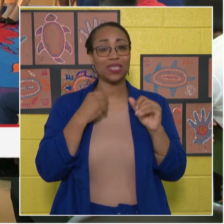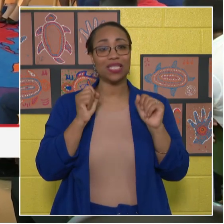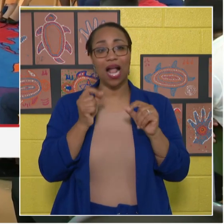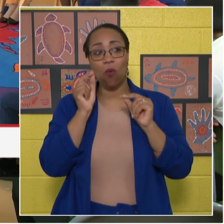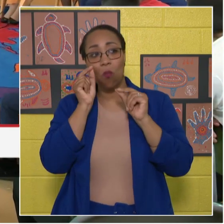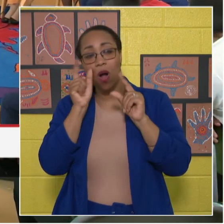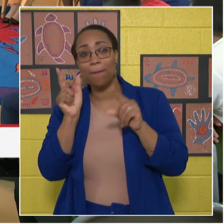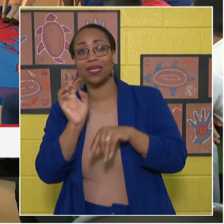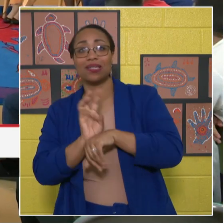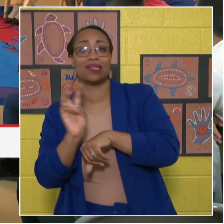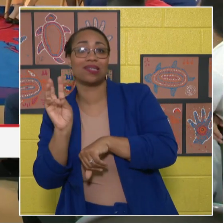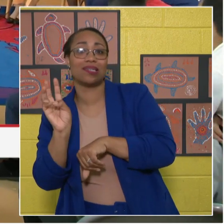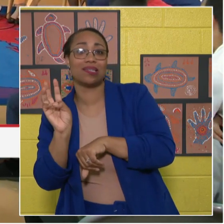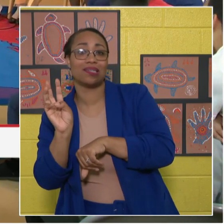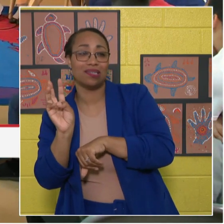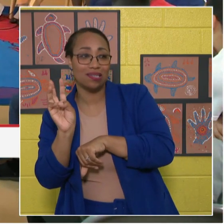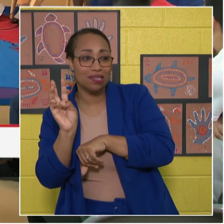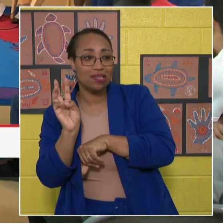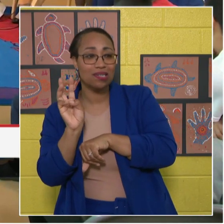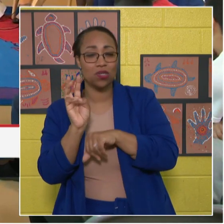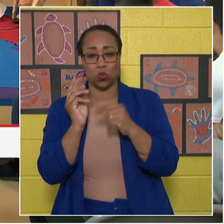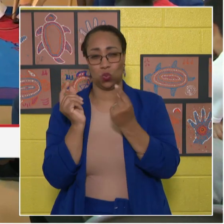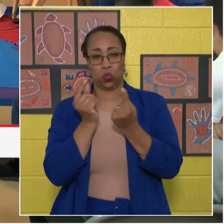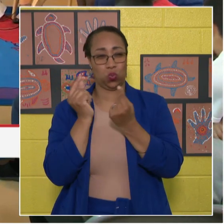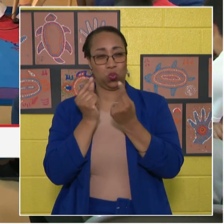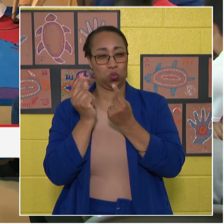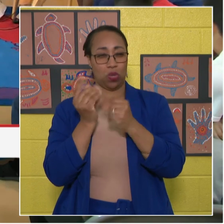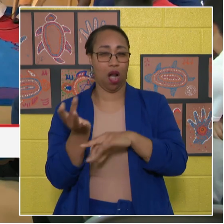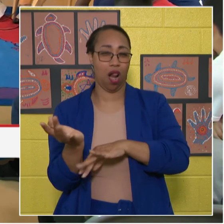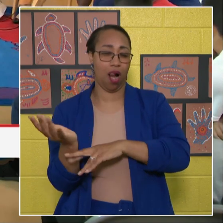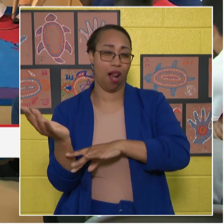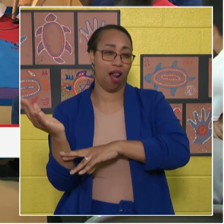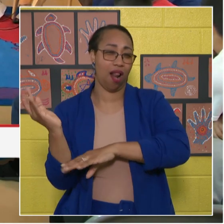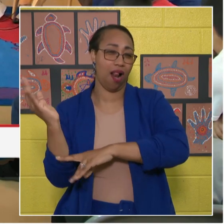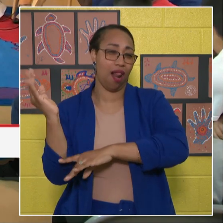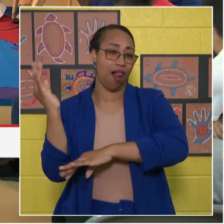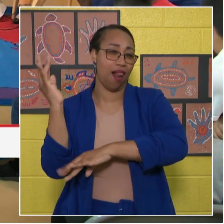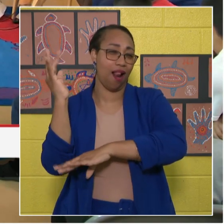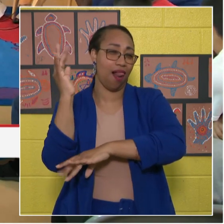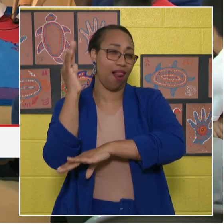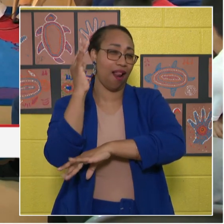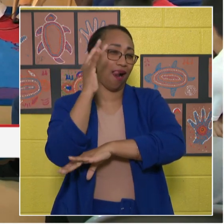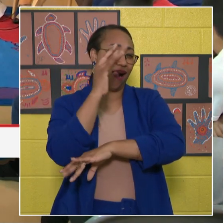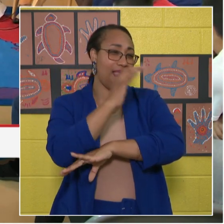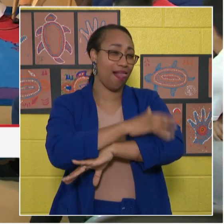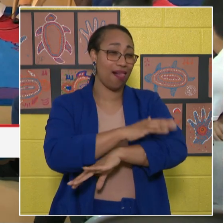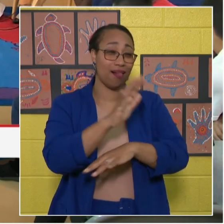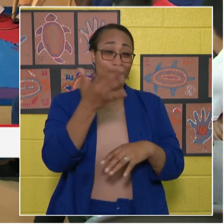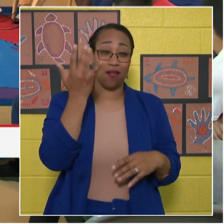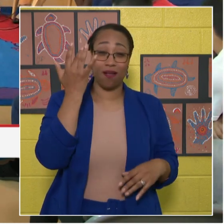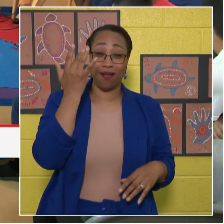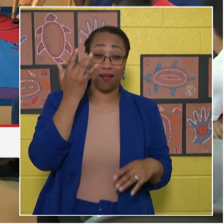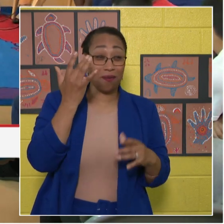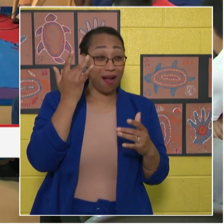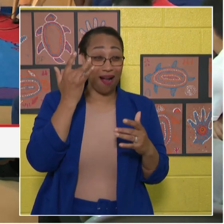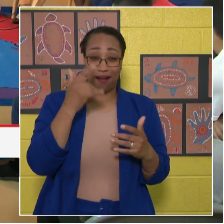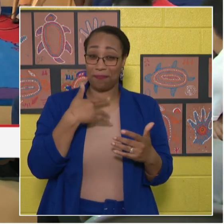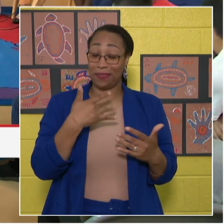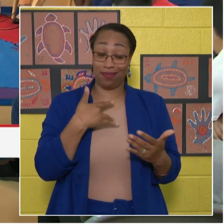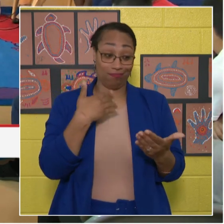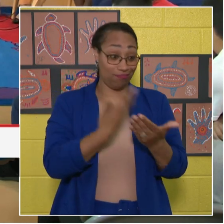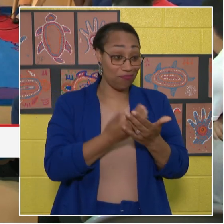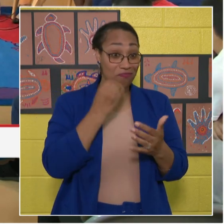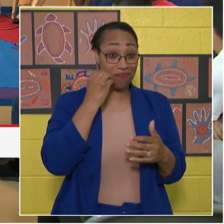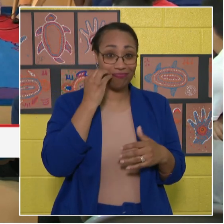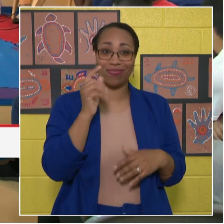things I need to do in the morning, because I just told you I get home late a lot. So if I want to clean